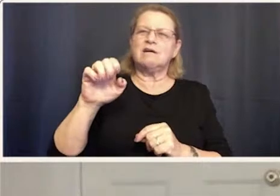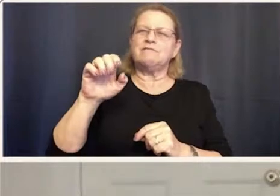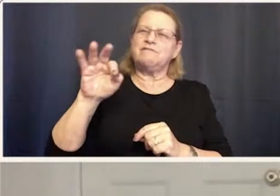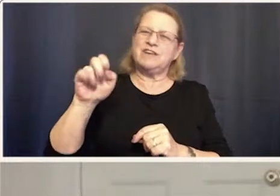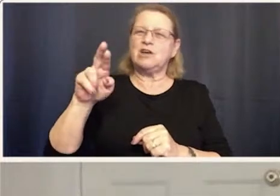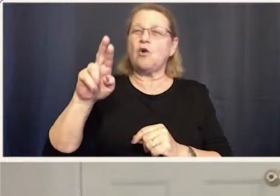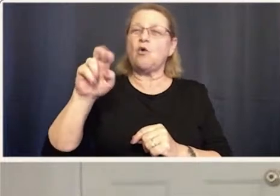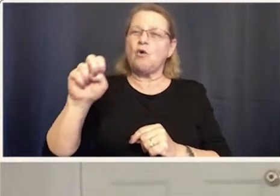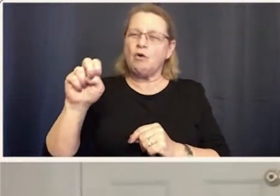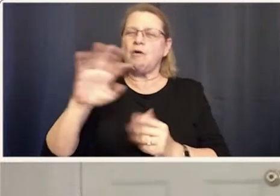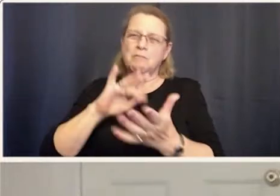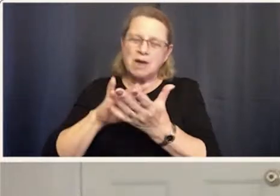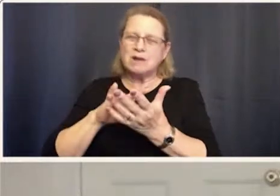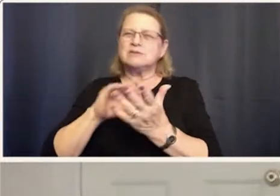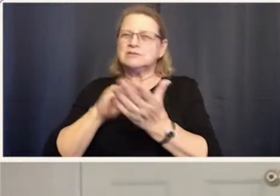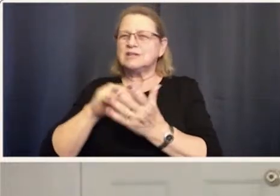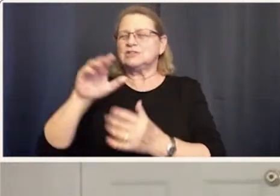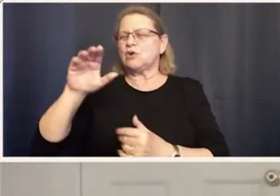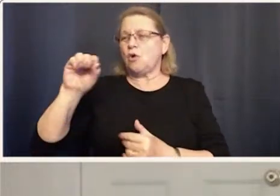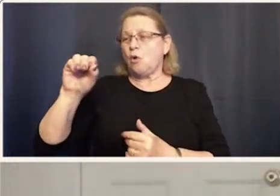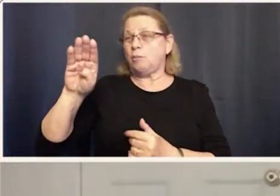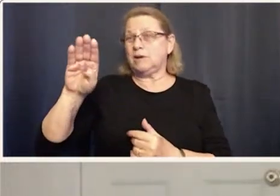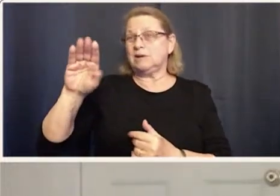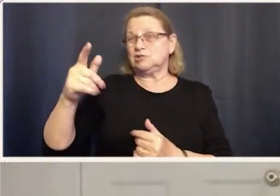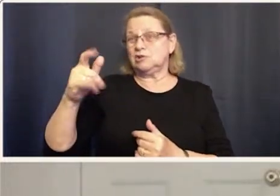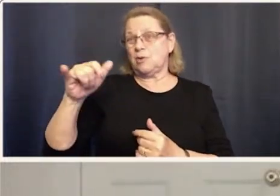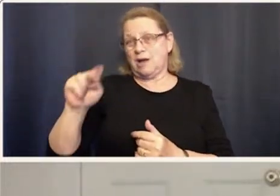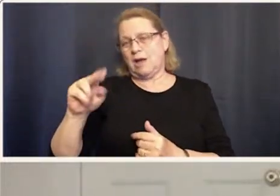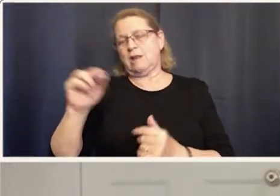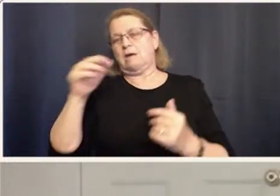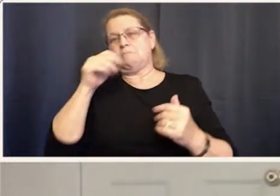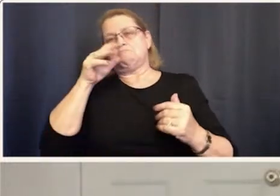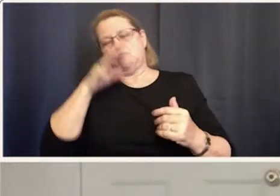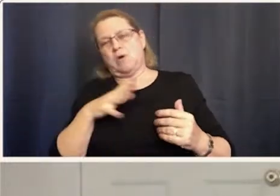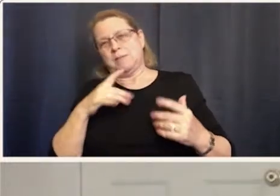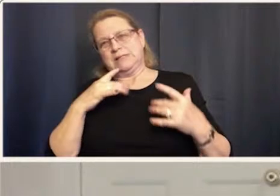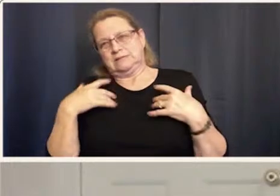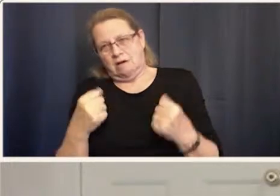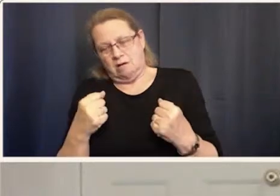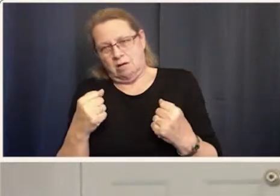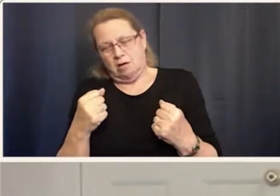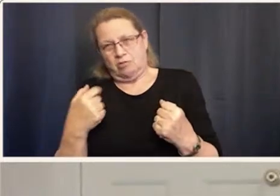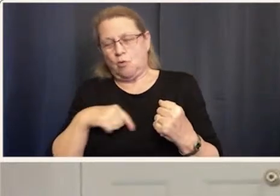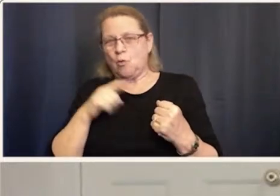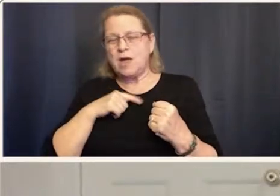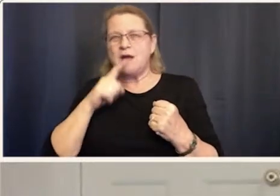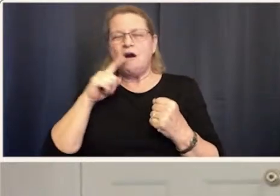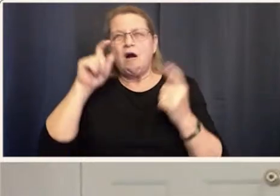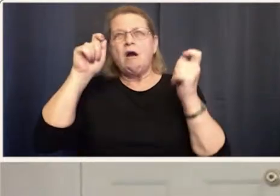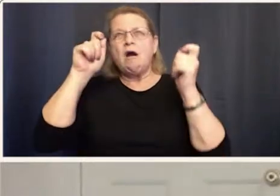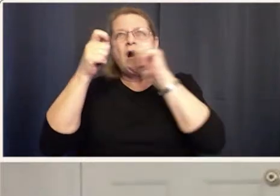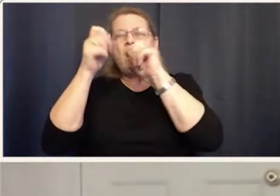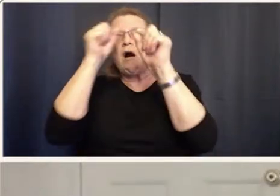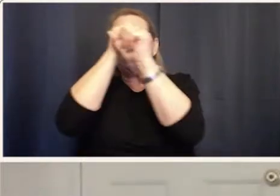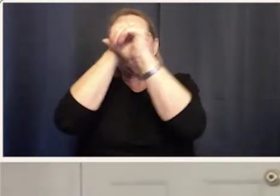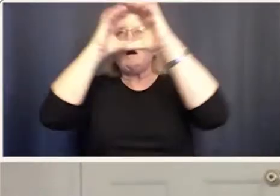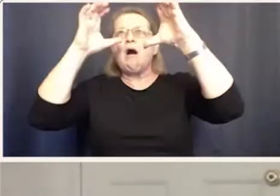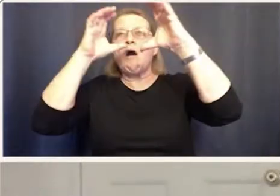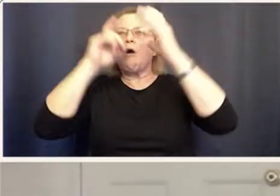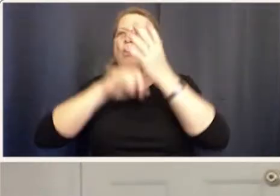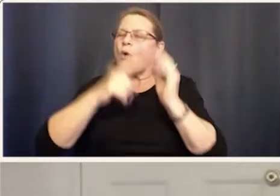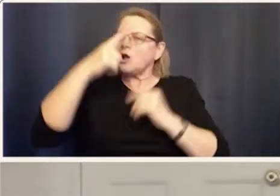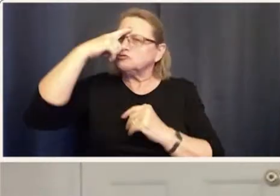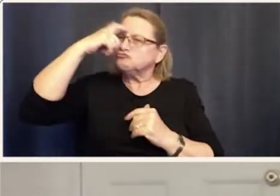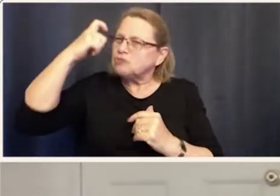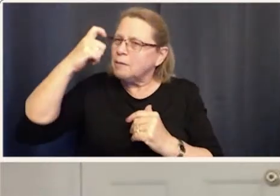the Department of OBGYN, and Women's Health, we are reimagining what trauma-informed